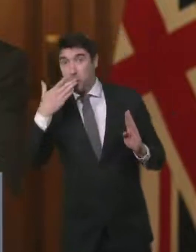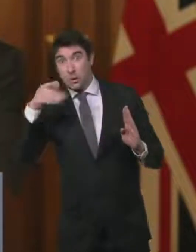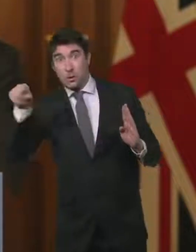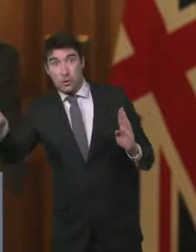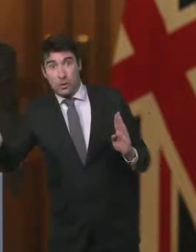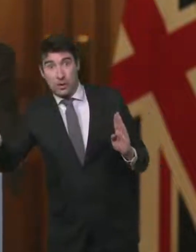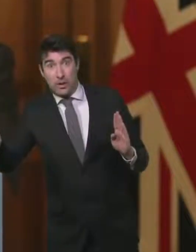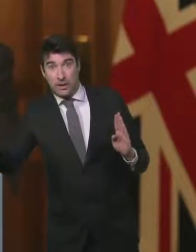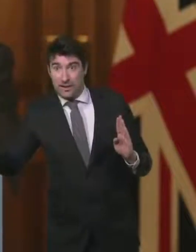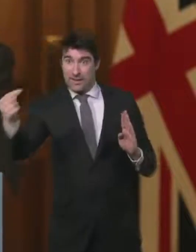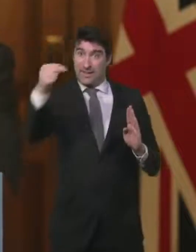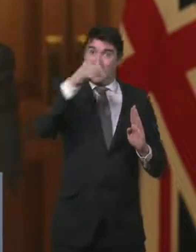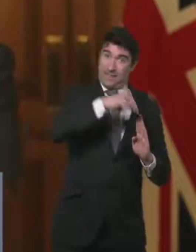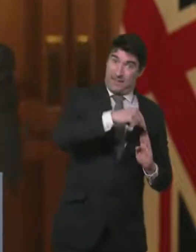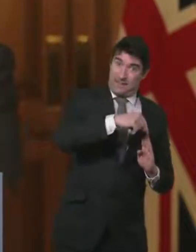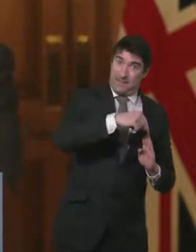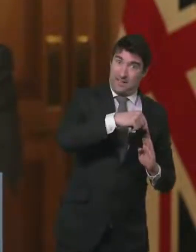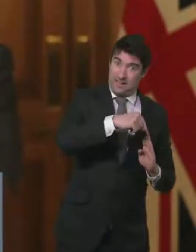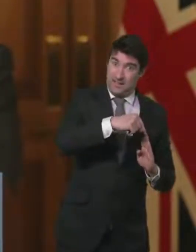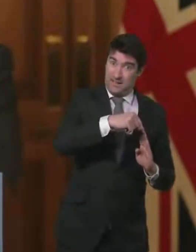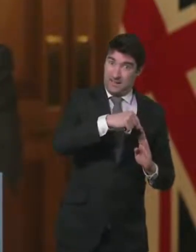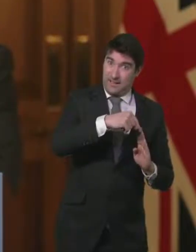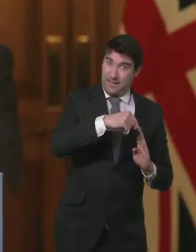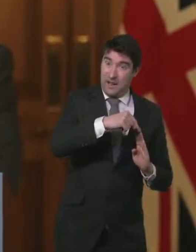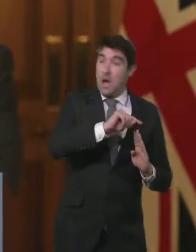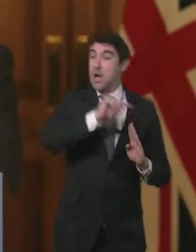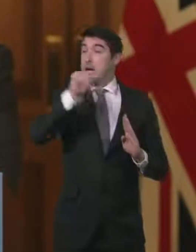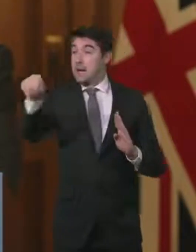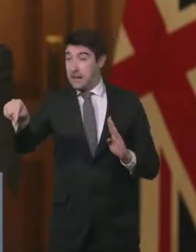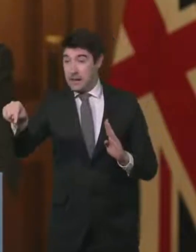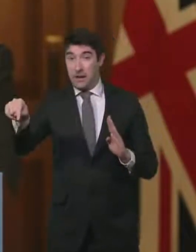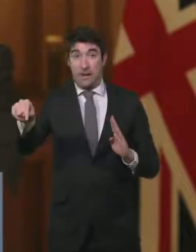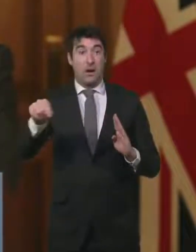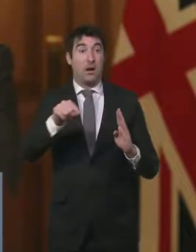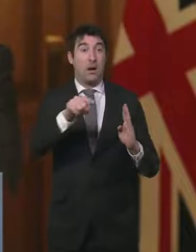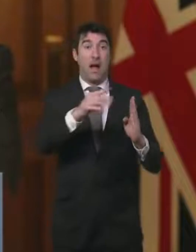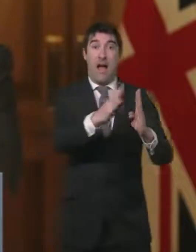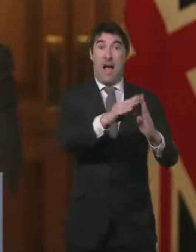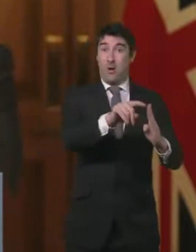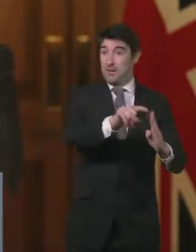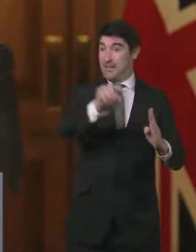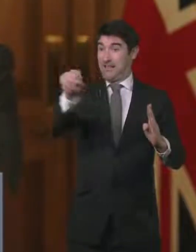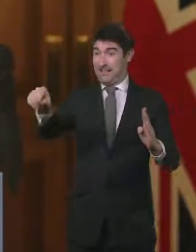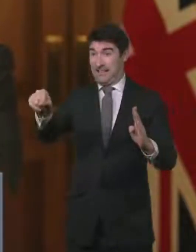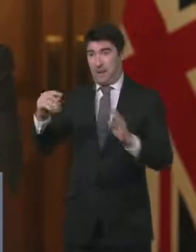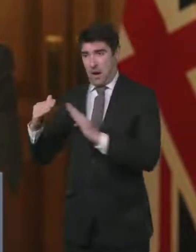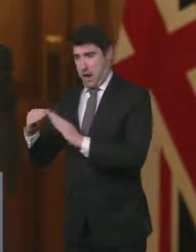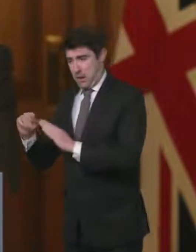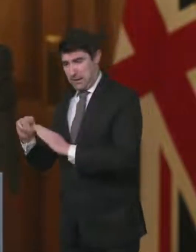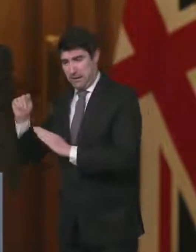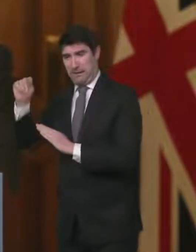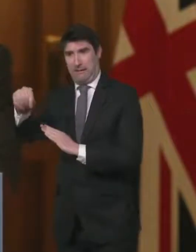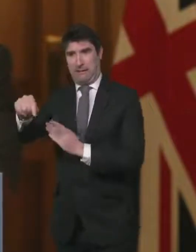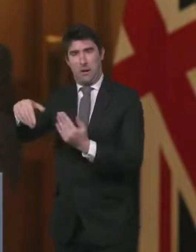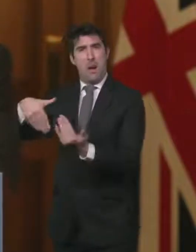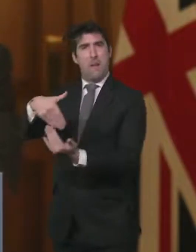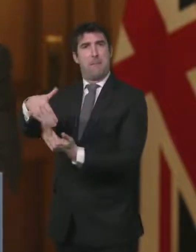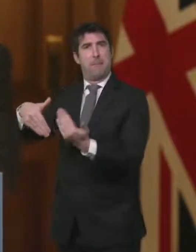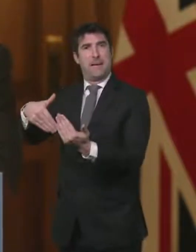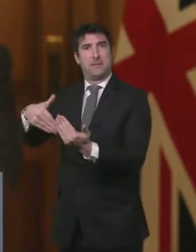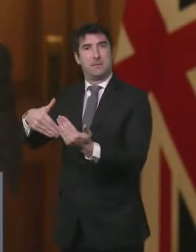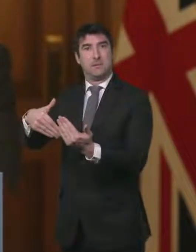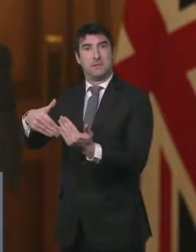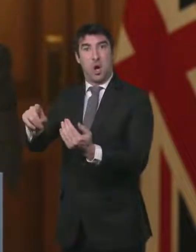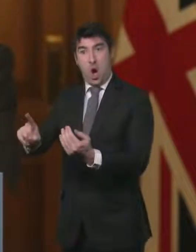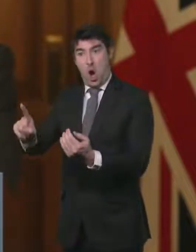anytime takes soon. Place in schools. That's what we're trying to combat in the very high infection